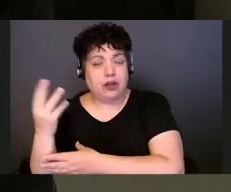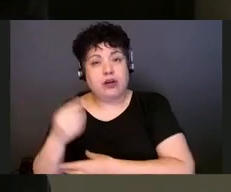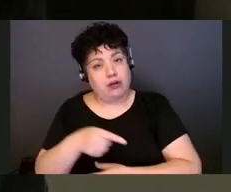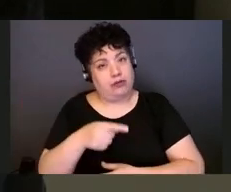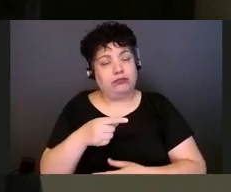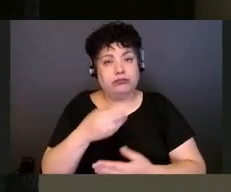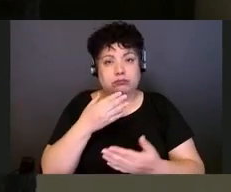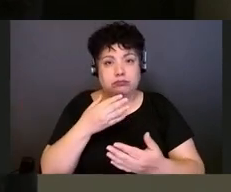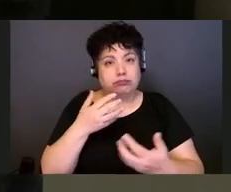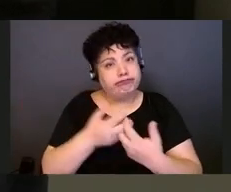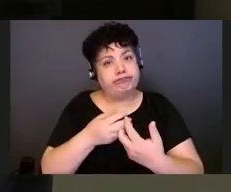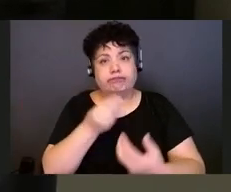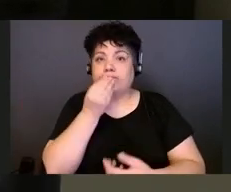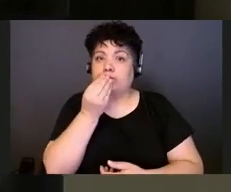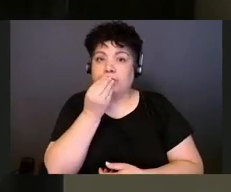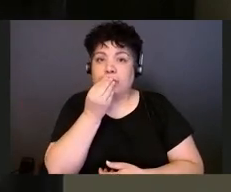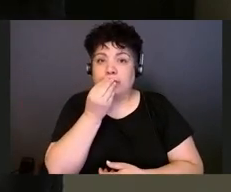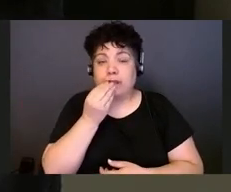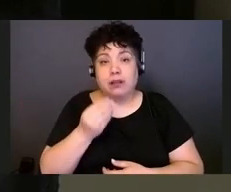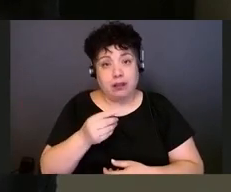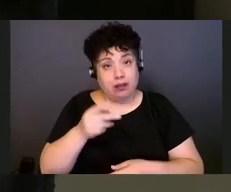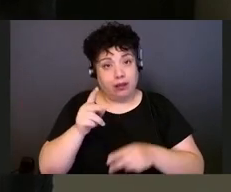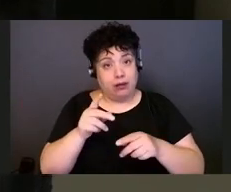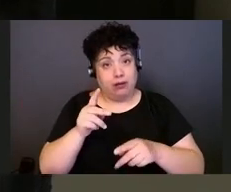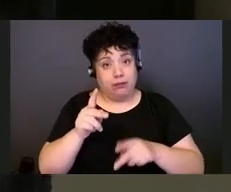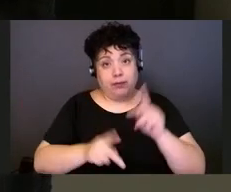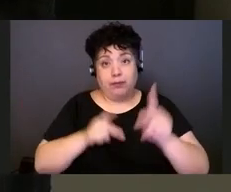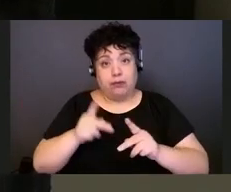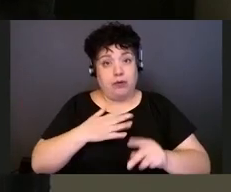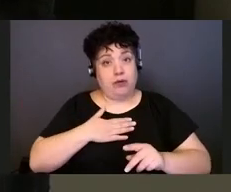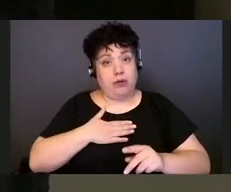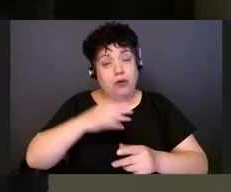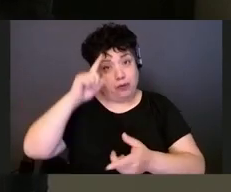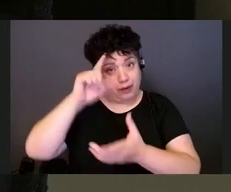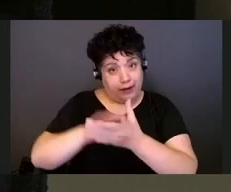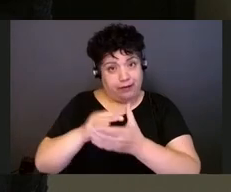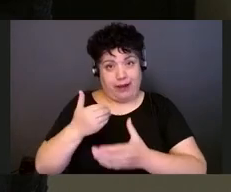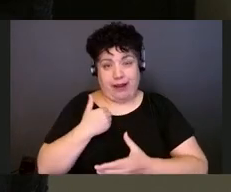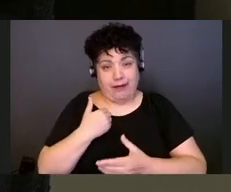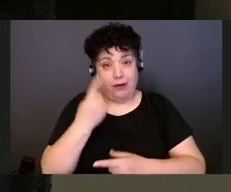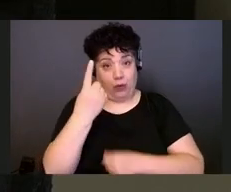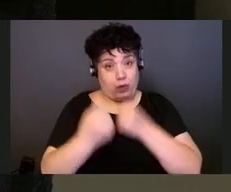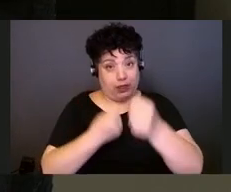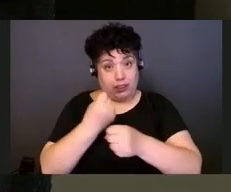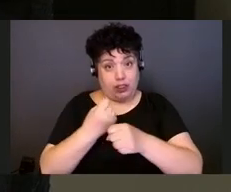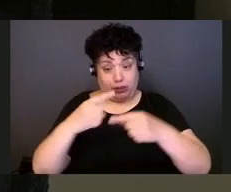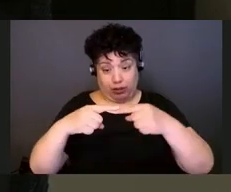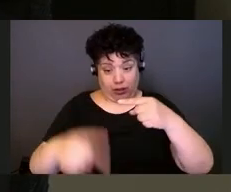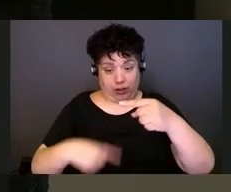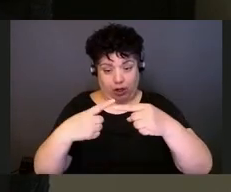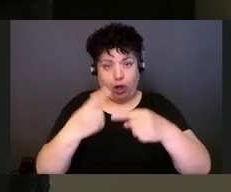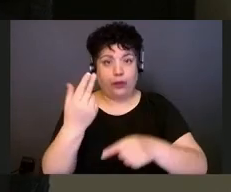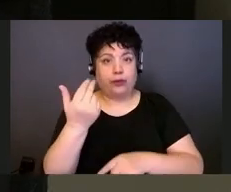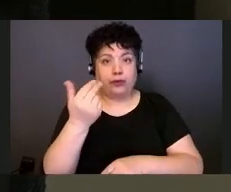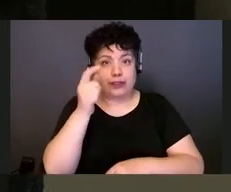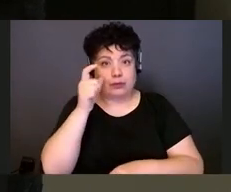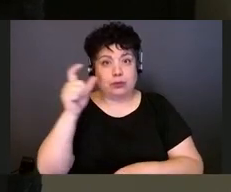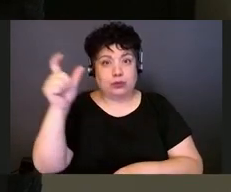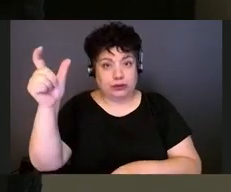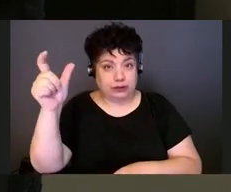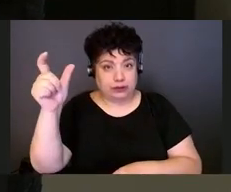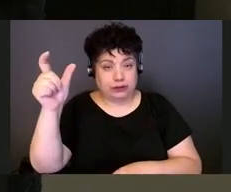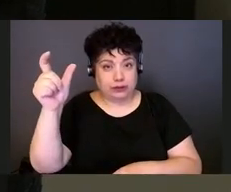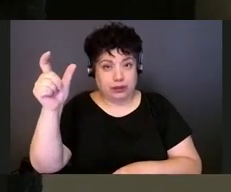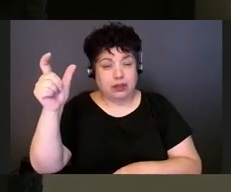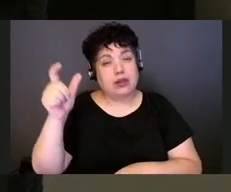Our people believe there are 13 moons in one year to guide us in our